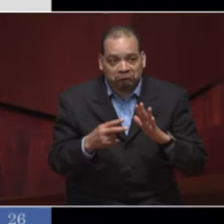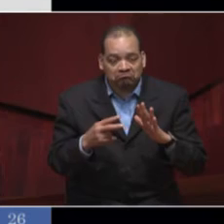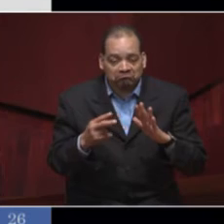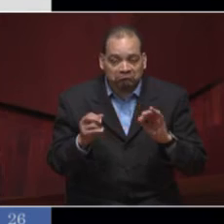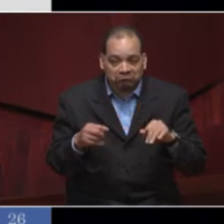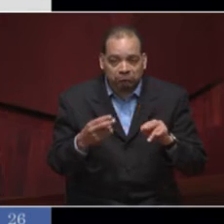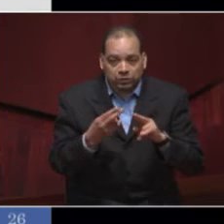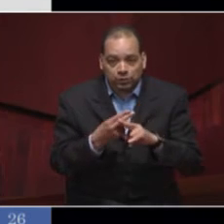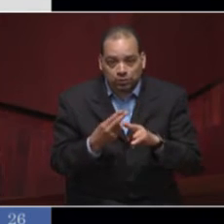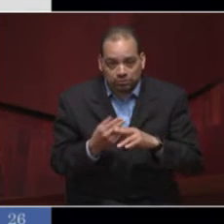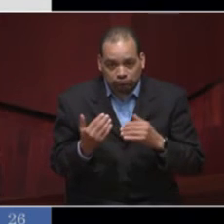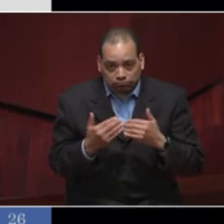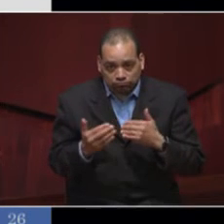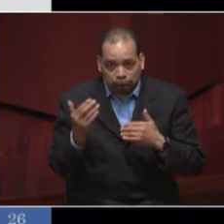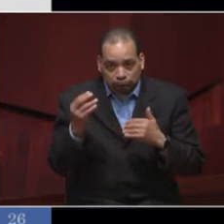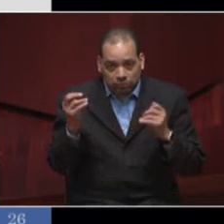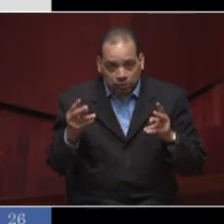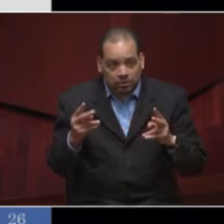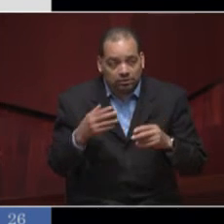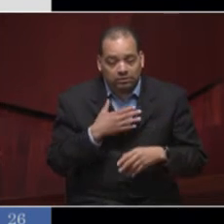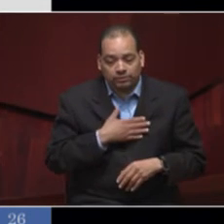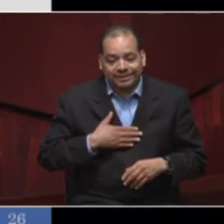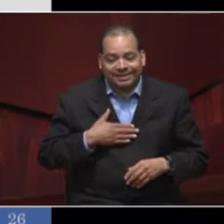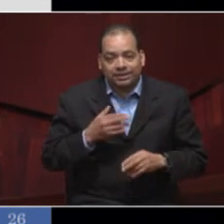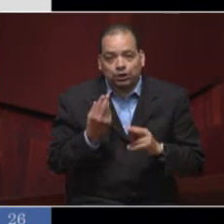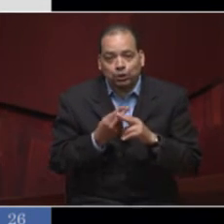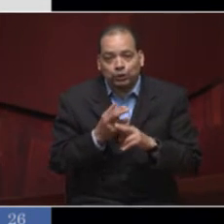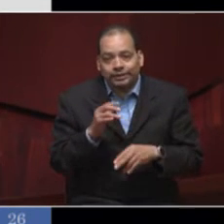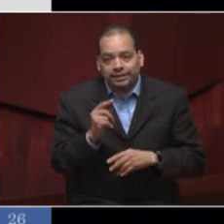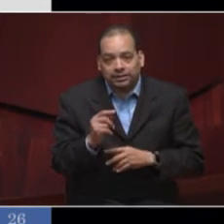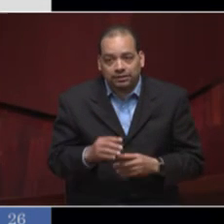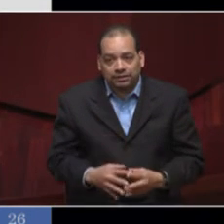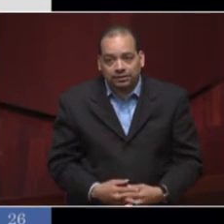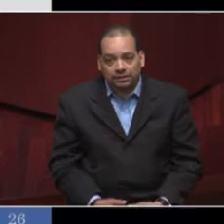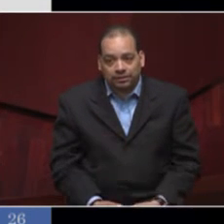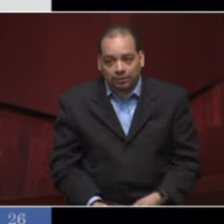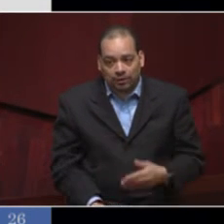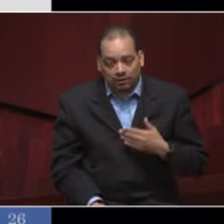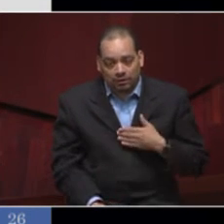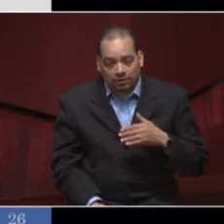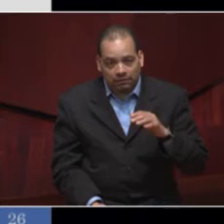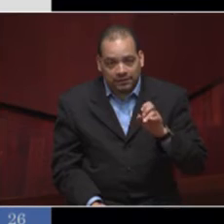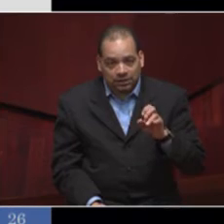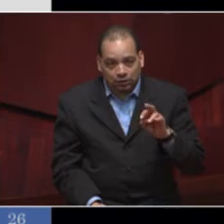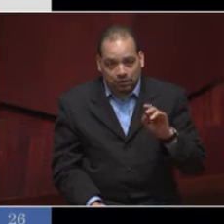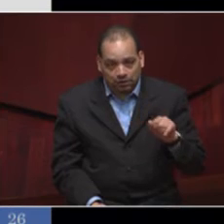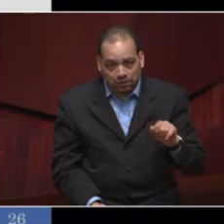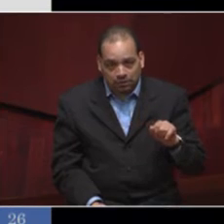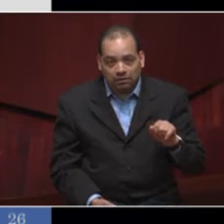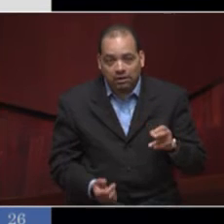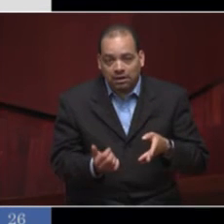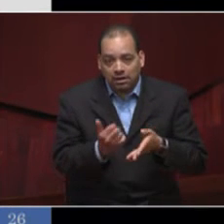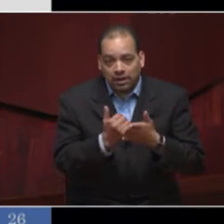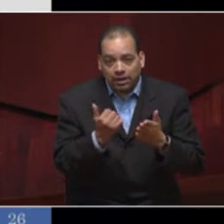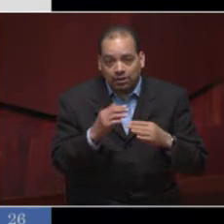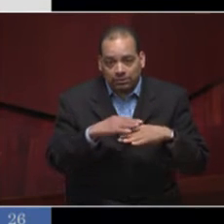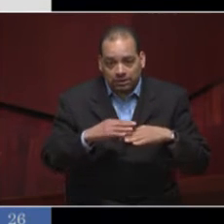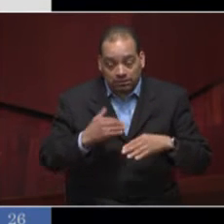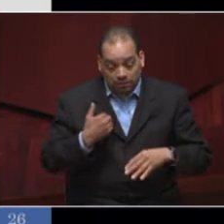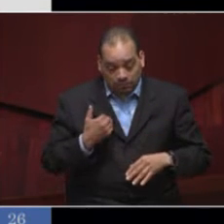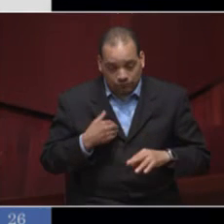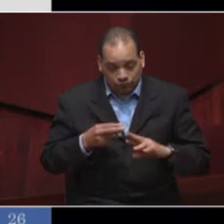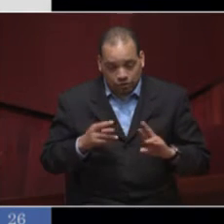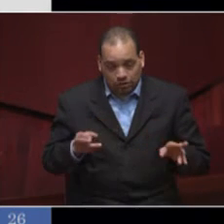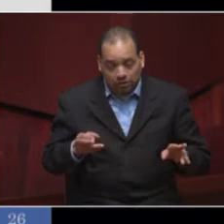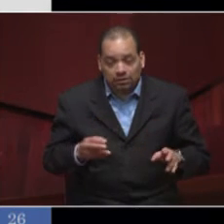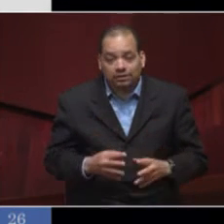National Archives. So please use that. We have the ERA Help Desk information, again, for the second time in this slide deck,